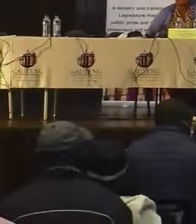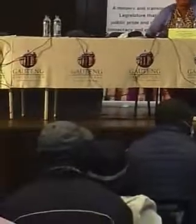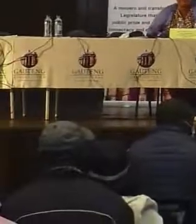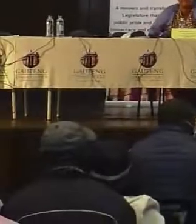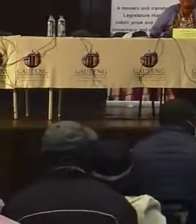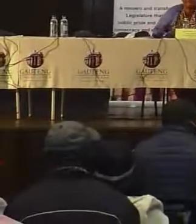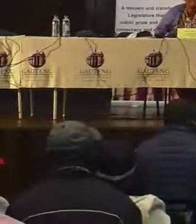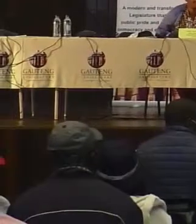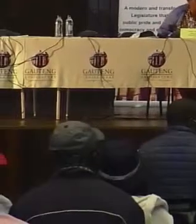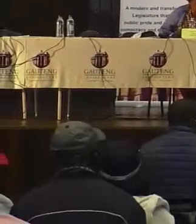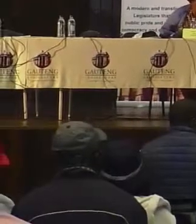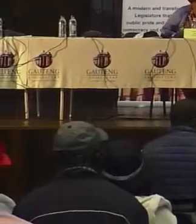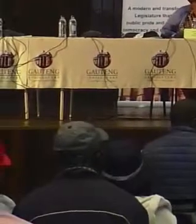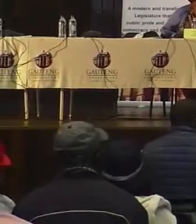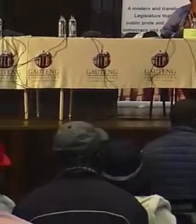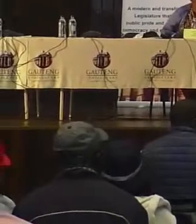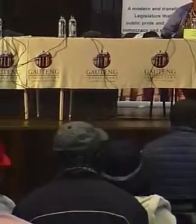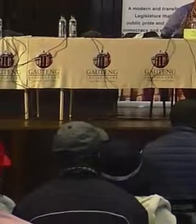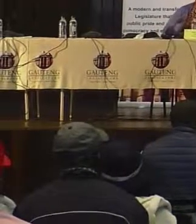of the agenda?